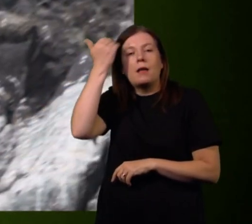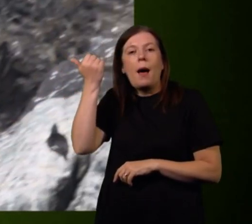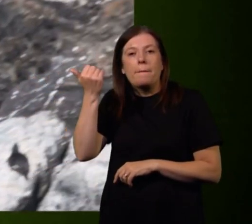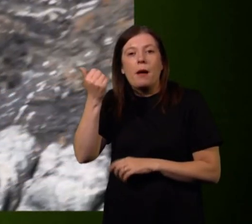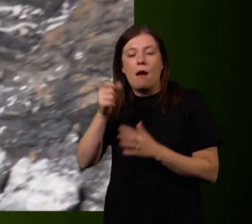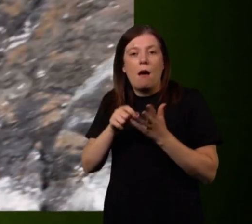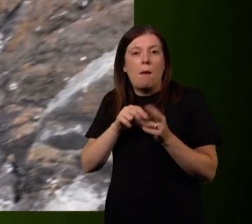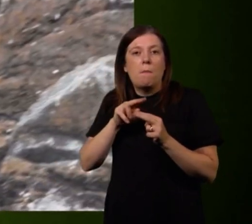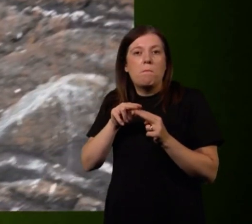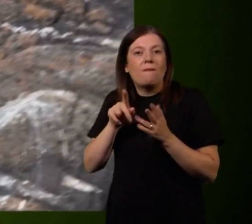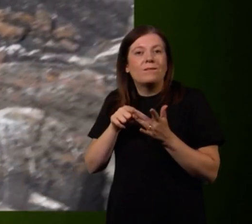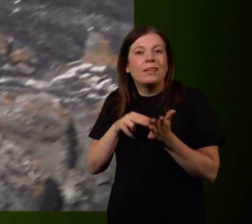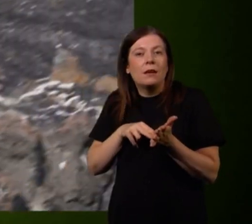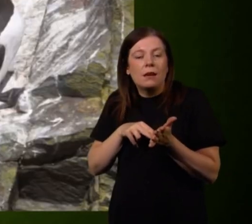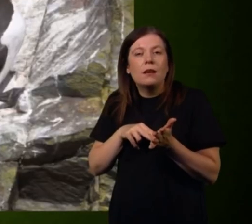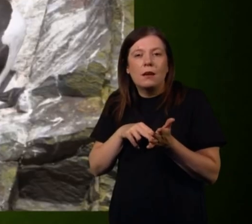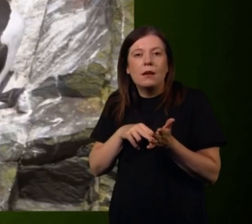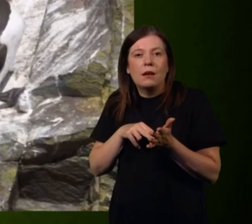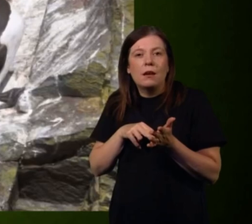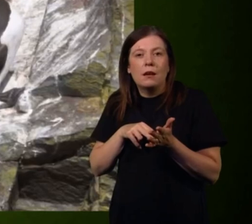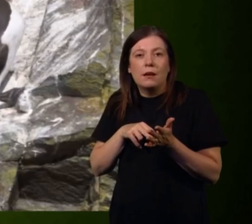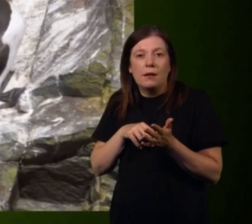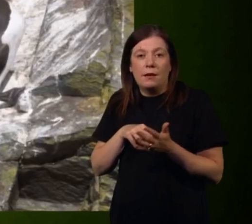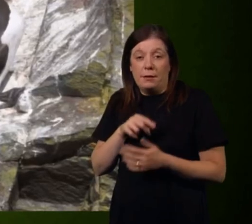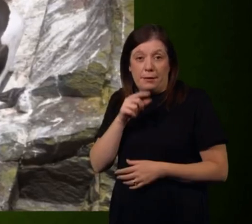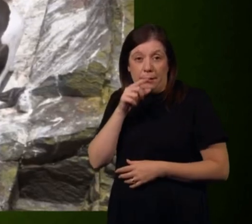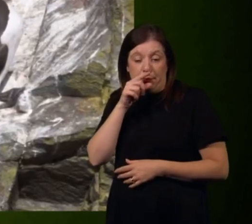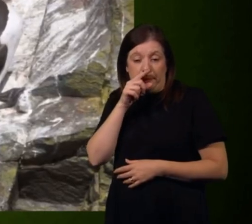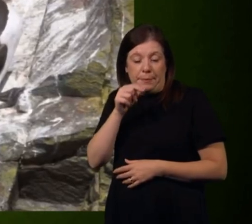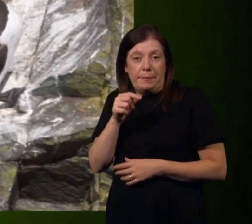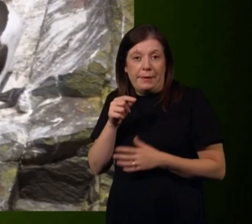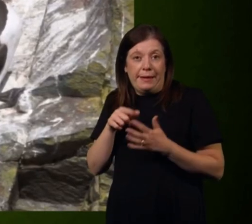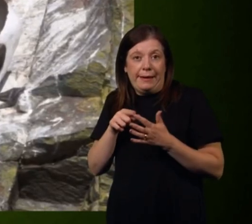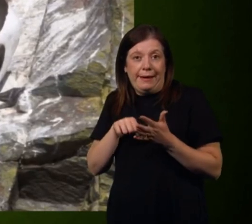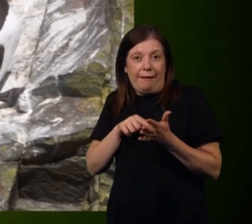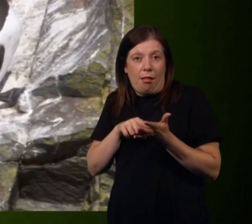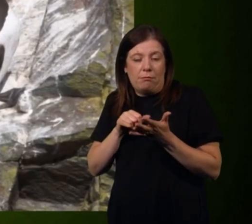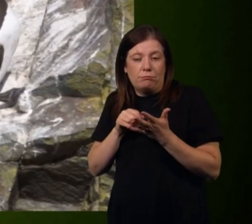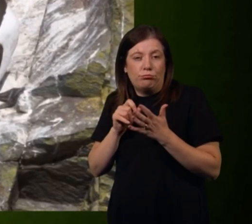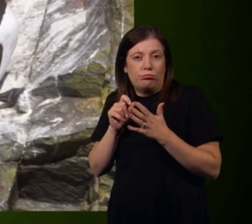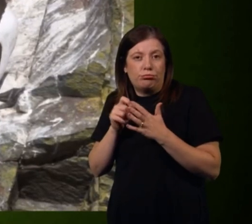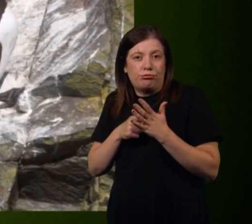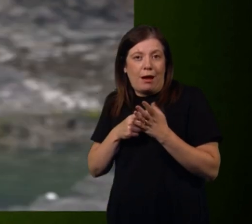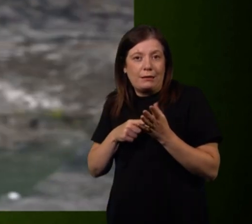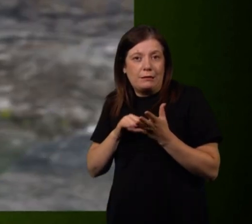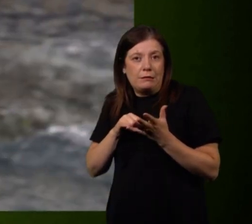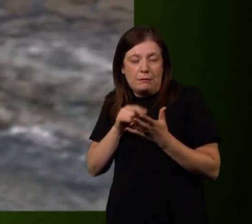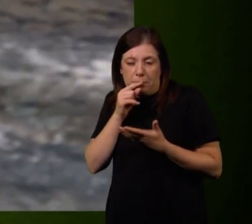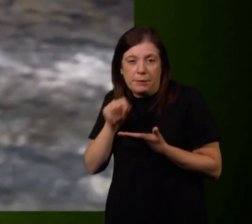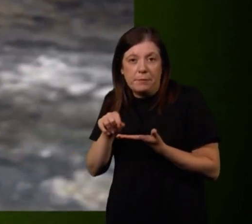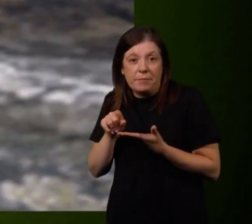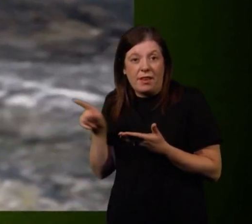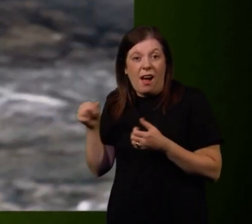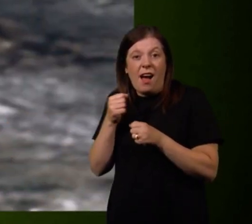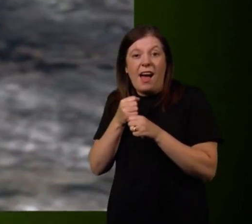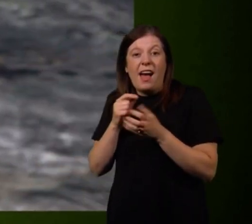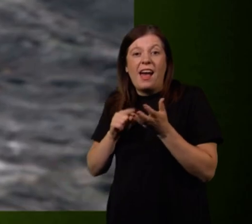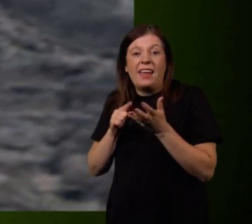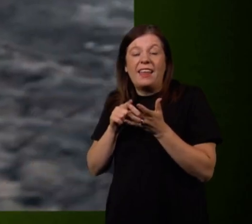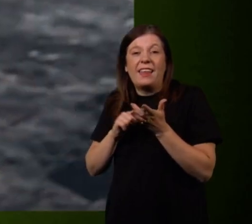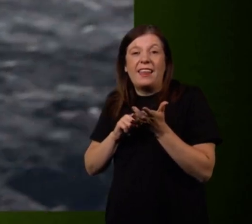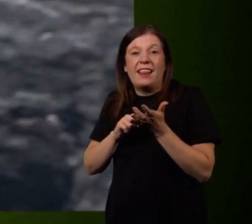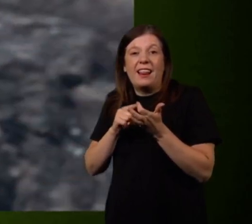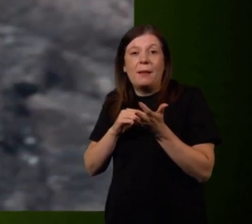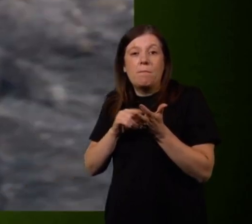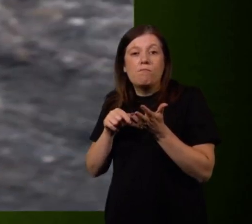seen puffin come in with beaks full of sand eels and sprats for their chicks. Also the guillemots, lots of guillemots here. They're in